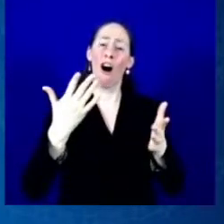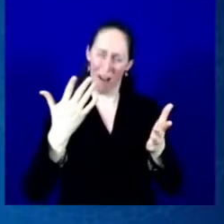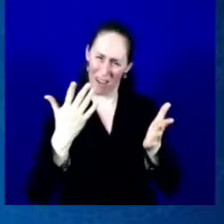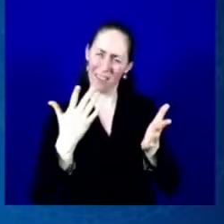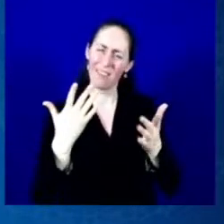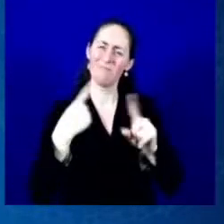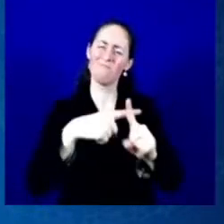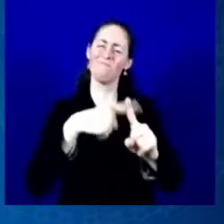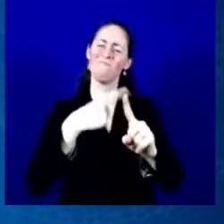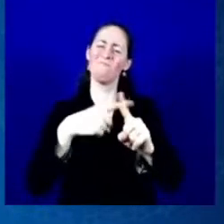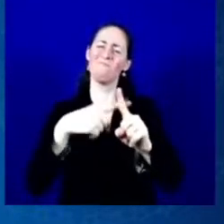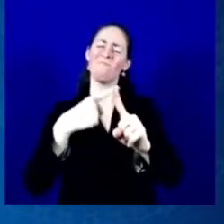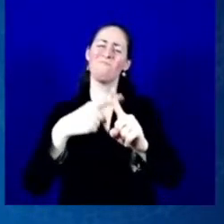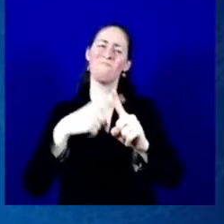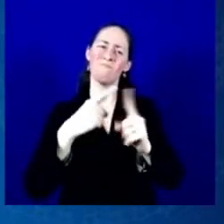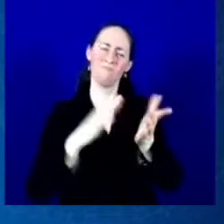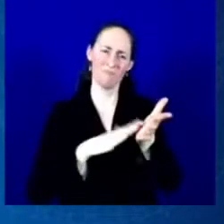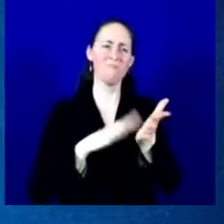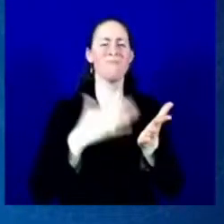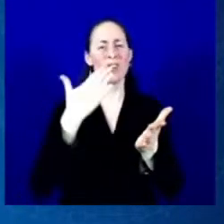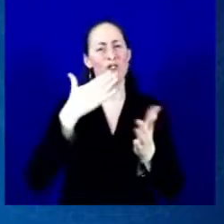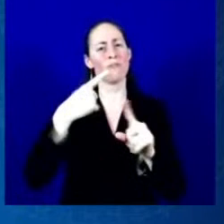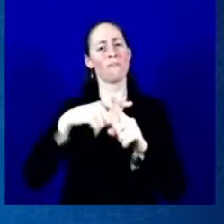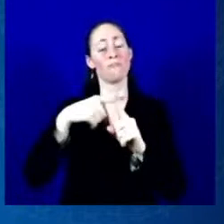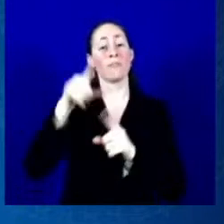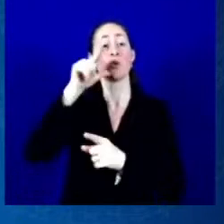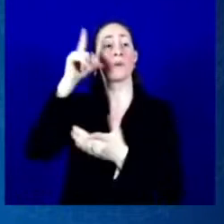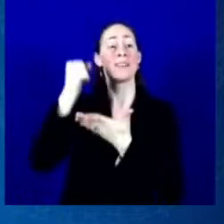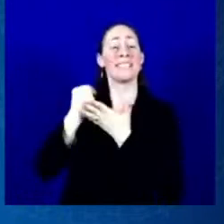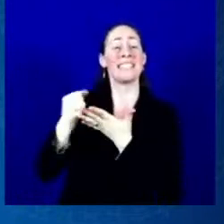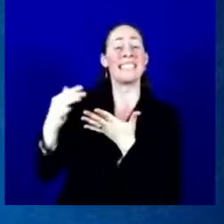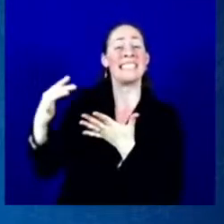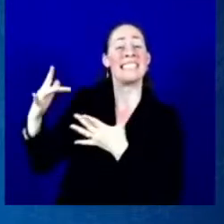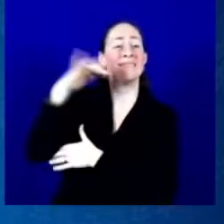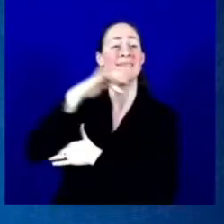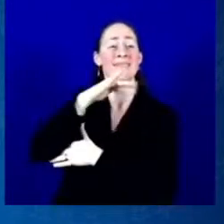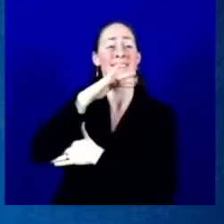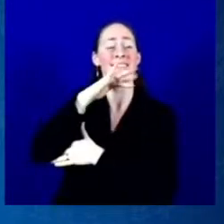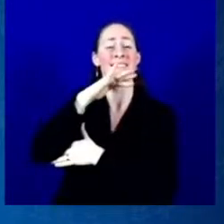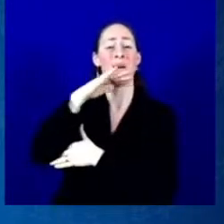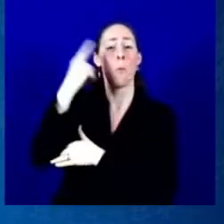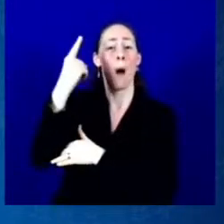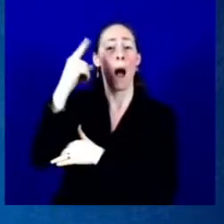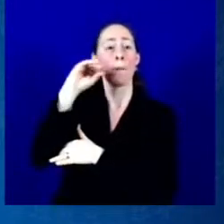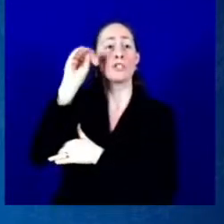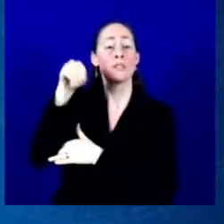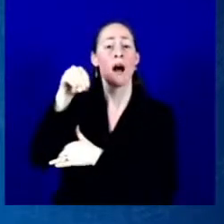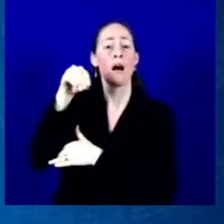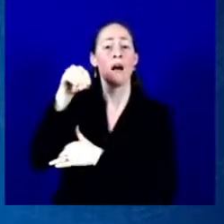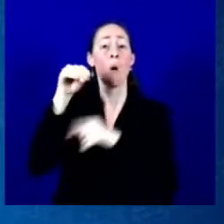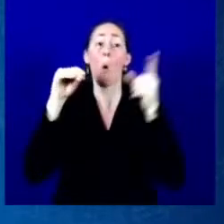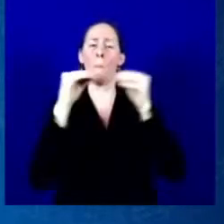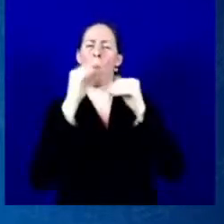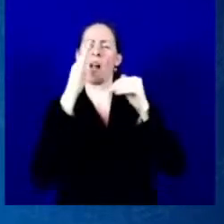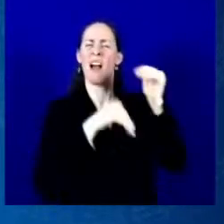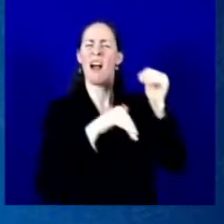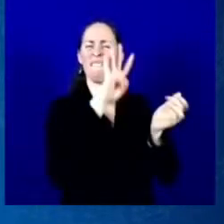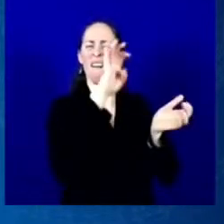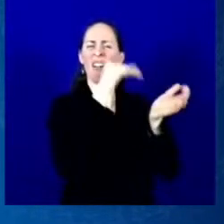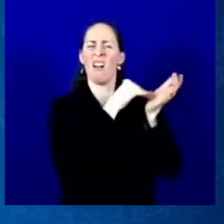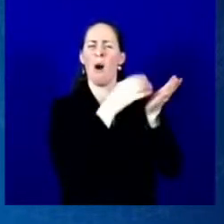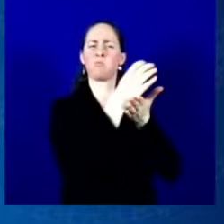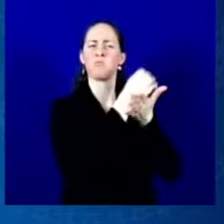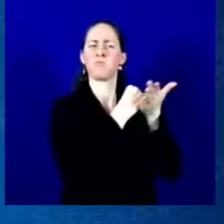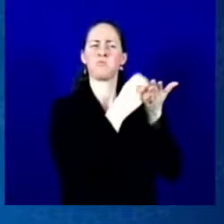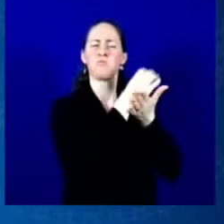1% of Americans, those making over $400,000 or more, back up to where it was when George W. Bush was